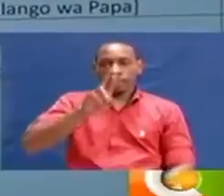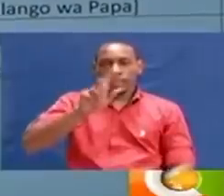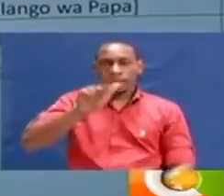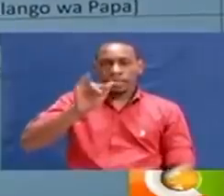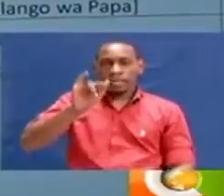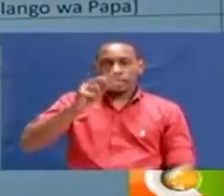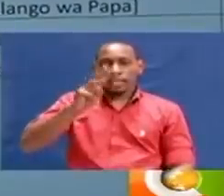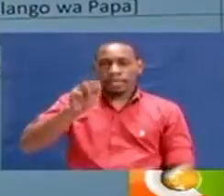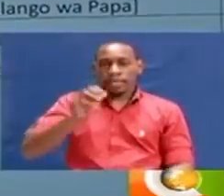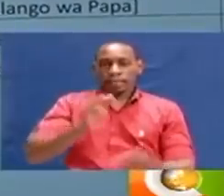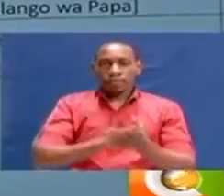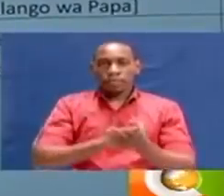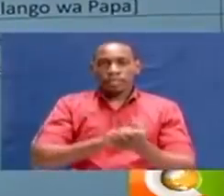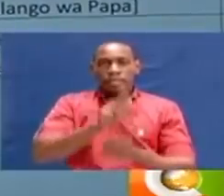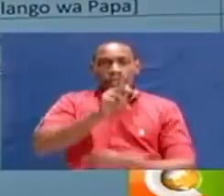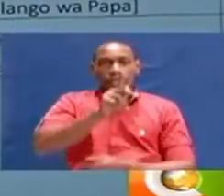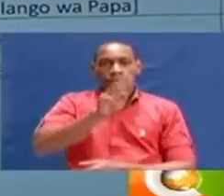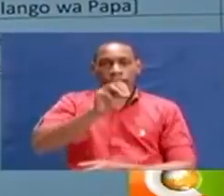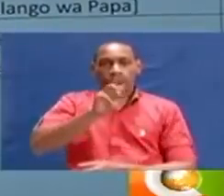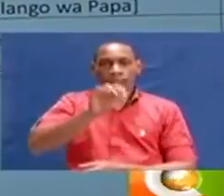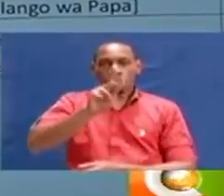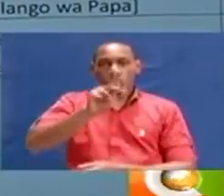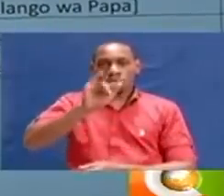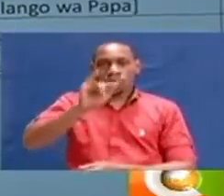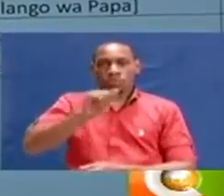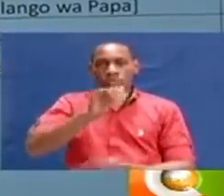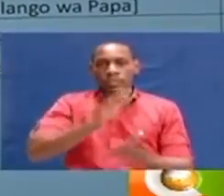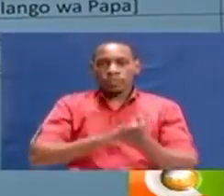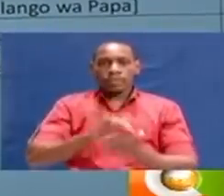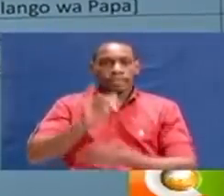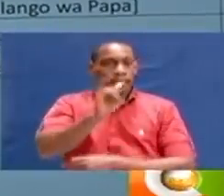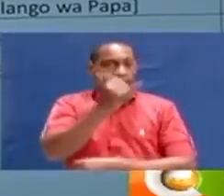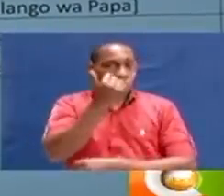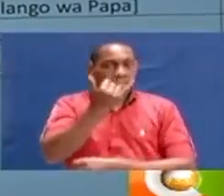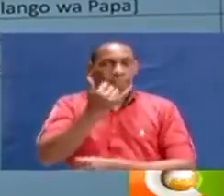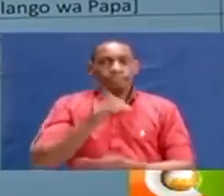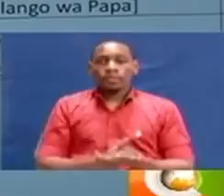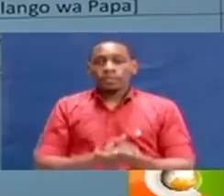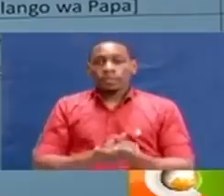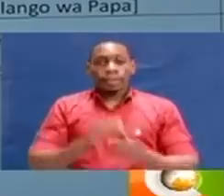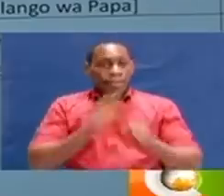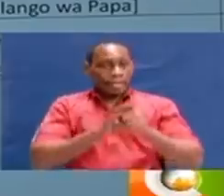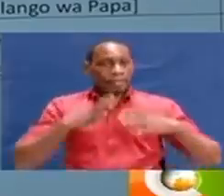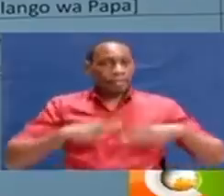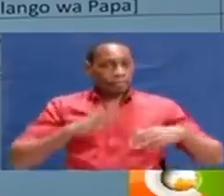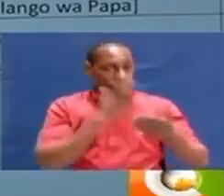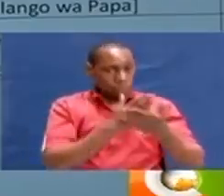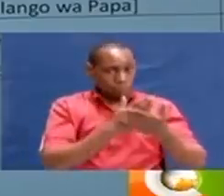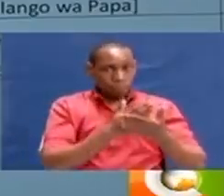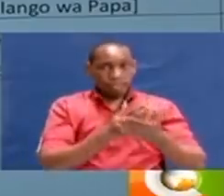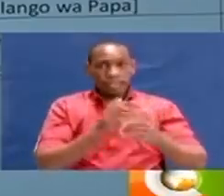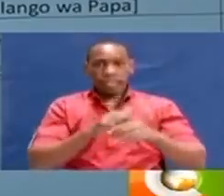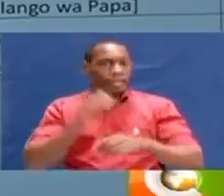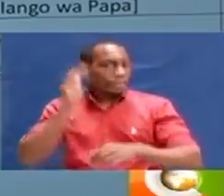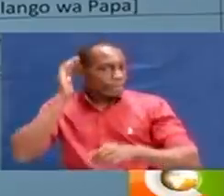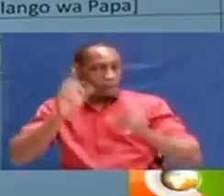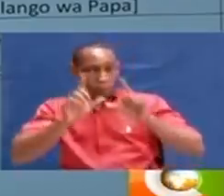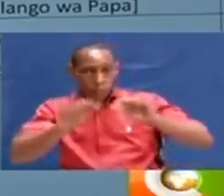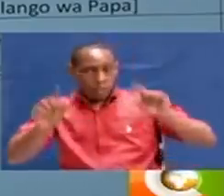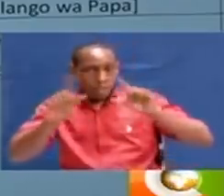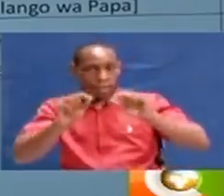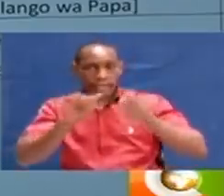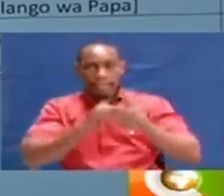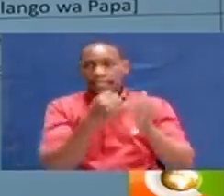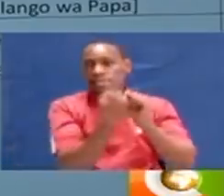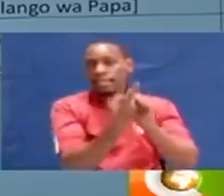Isli. You know how densely populated Isli is. So when you hear that there are 11